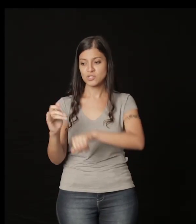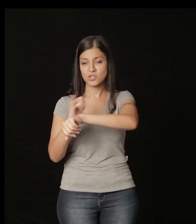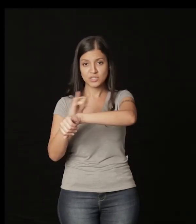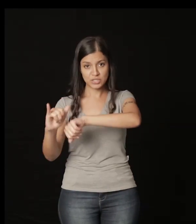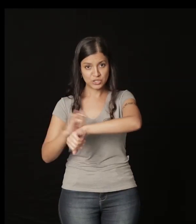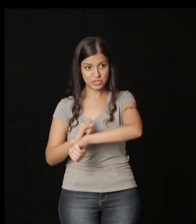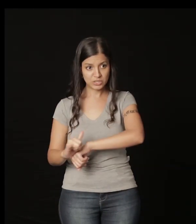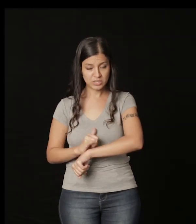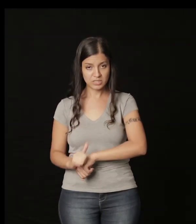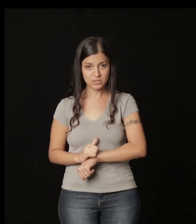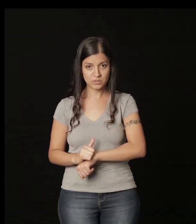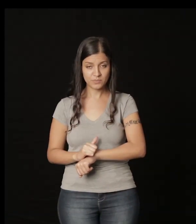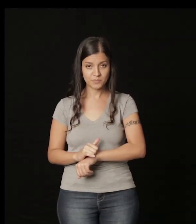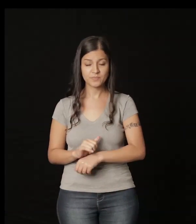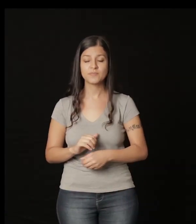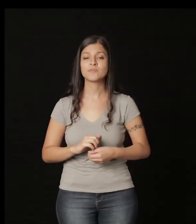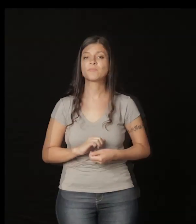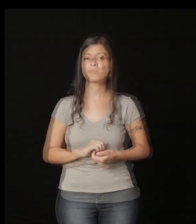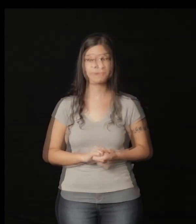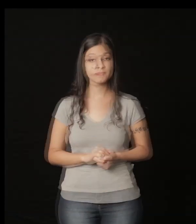And